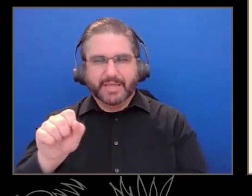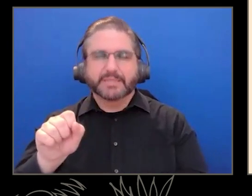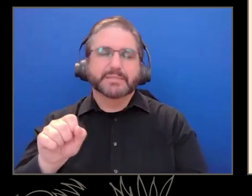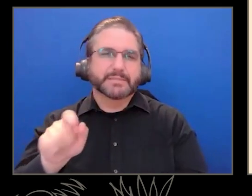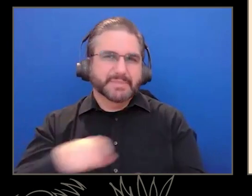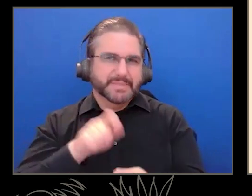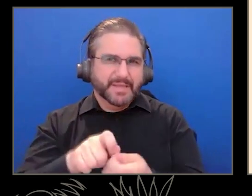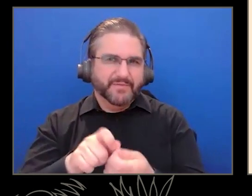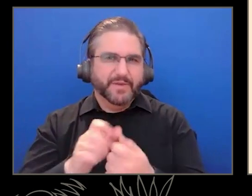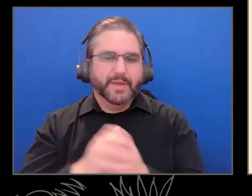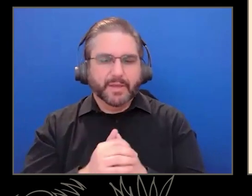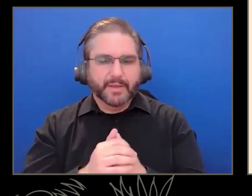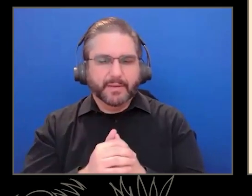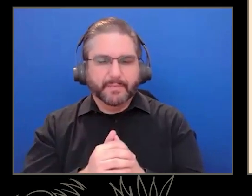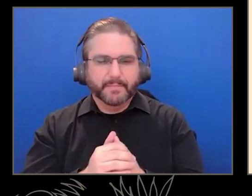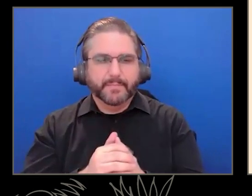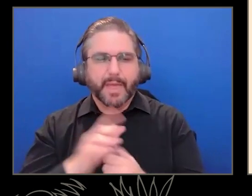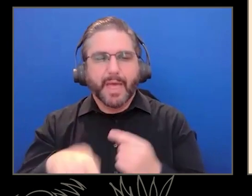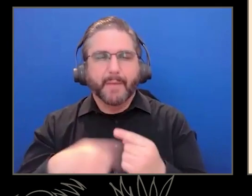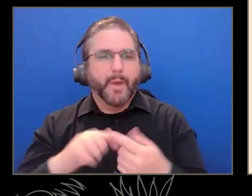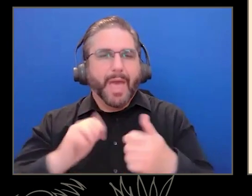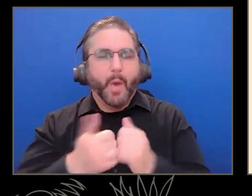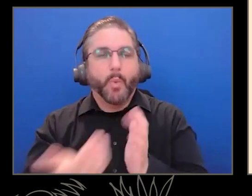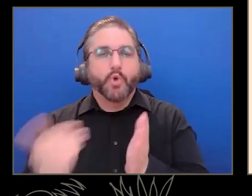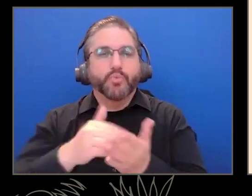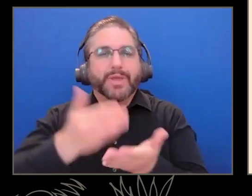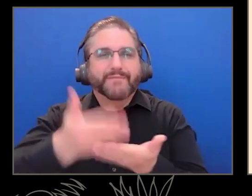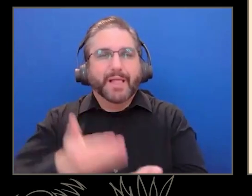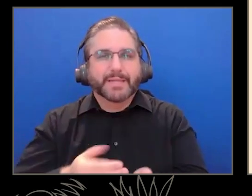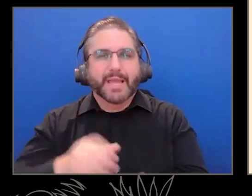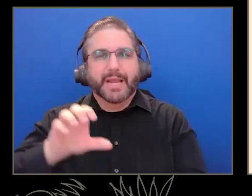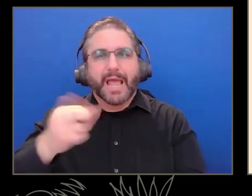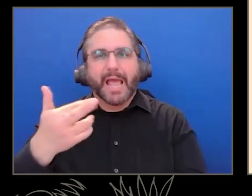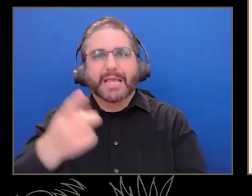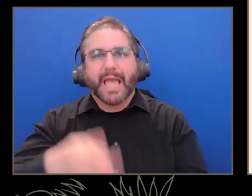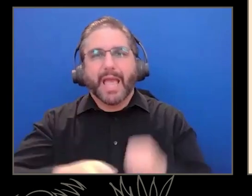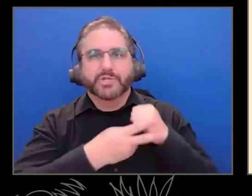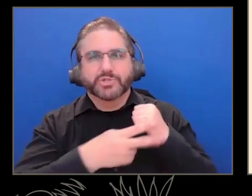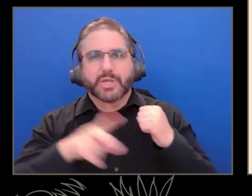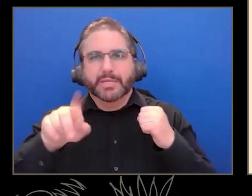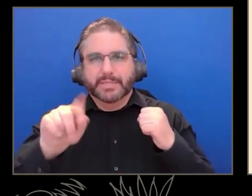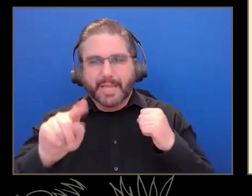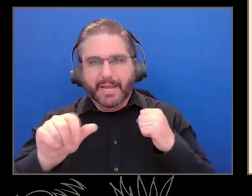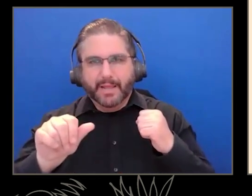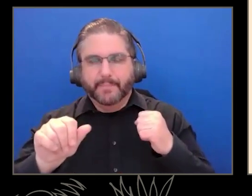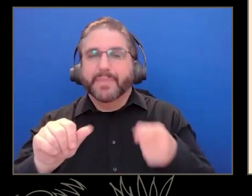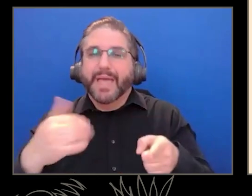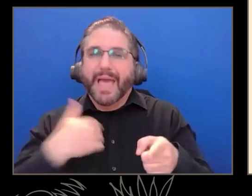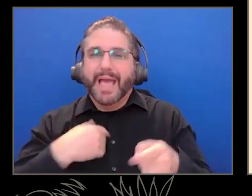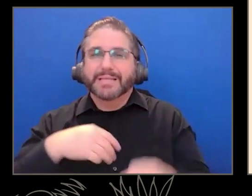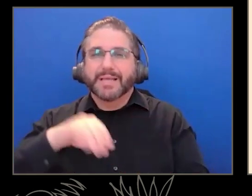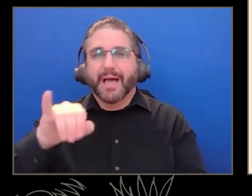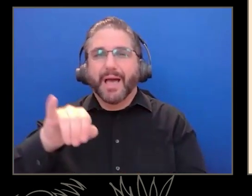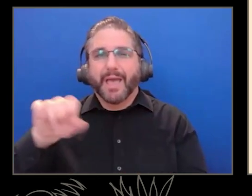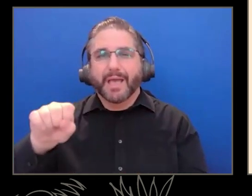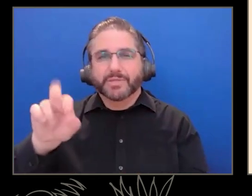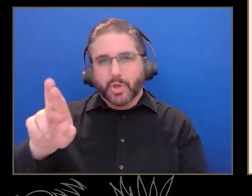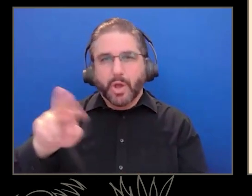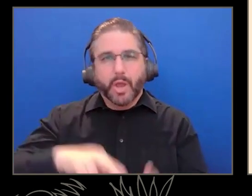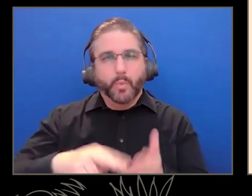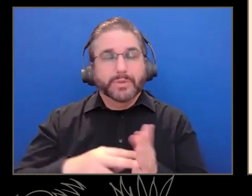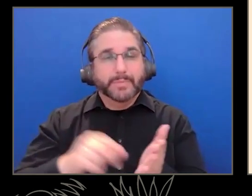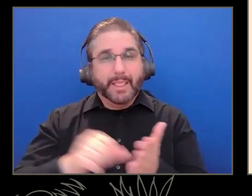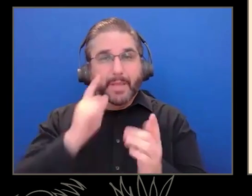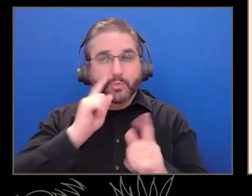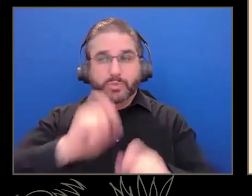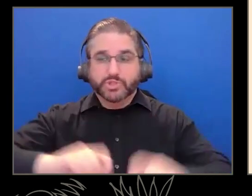around revalidating cached data. Next.js has this thing called ISR, in which pages get generated